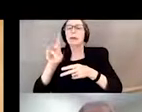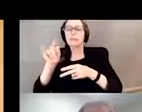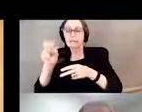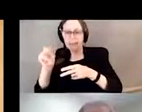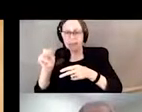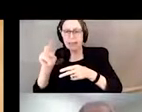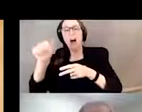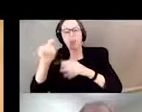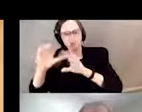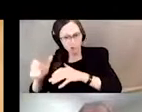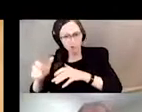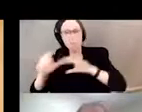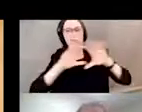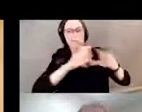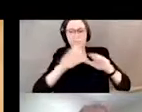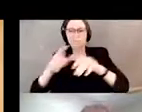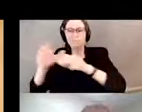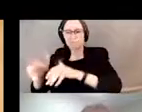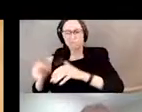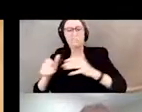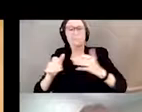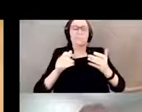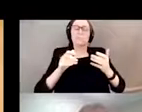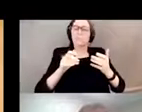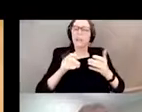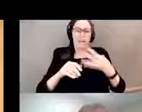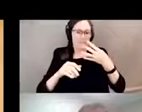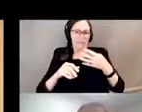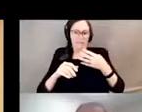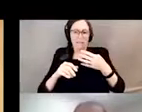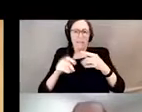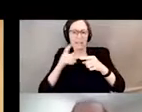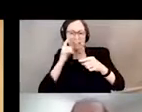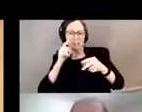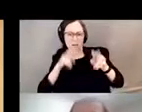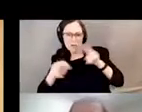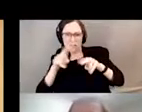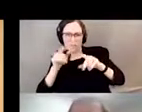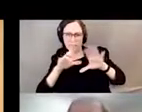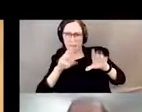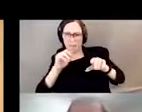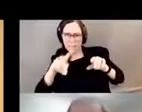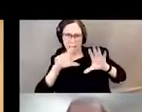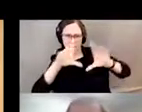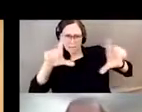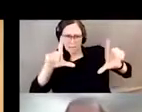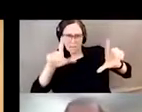there. And for this area, when you're looking at this map, as you're